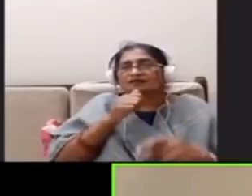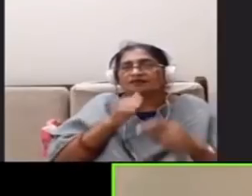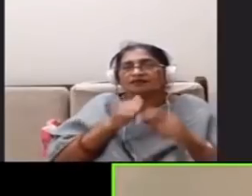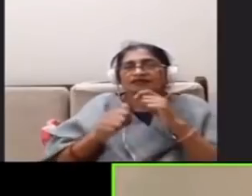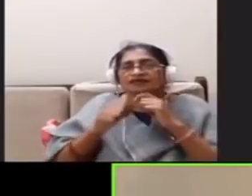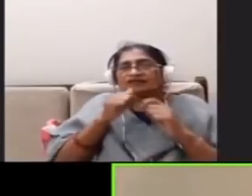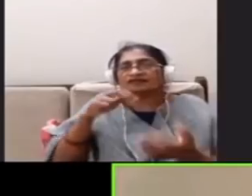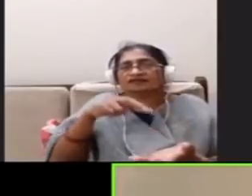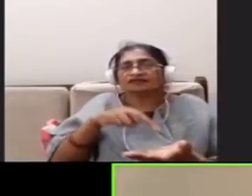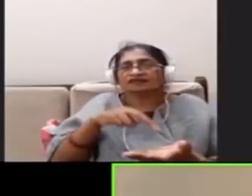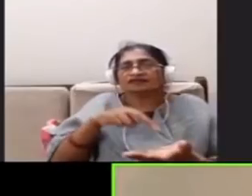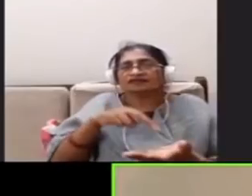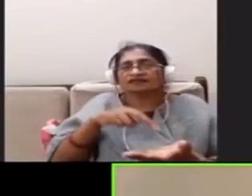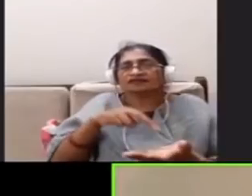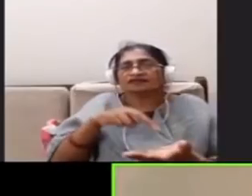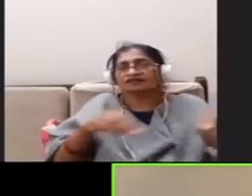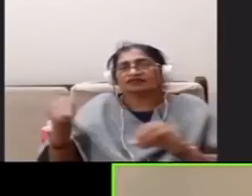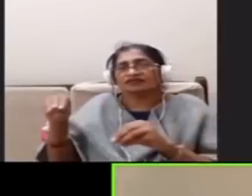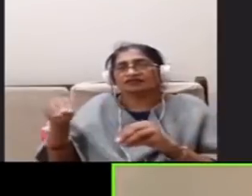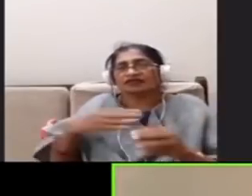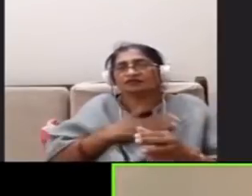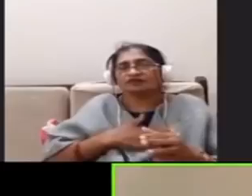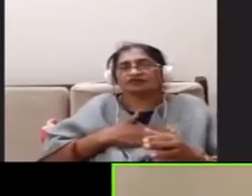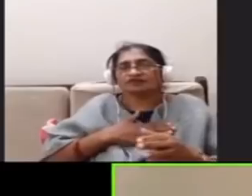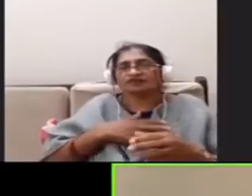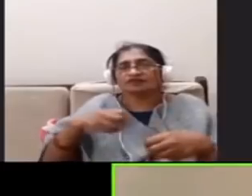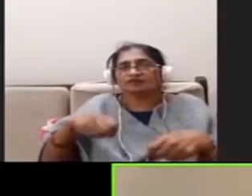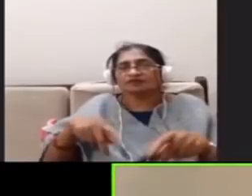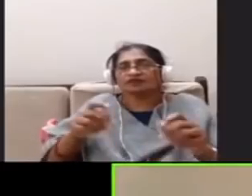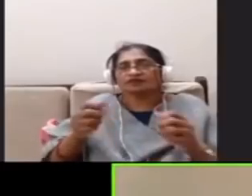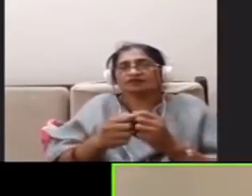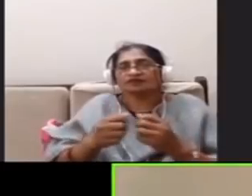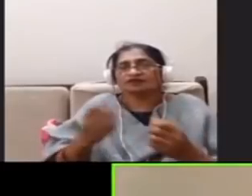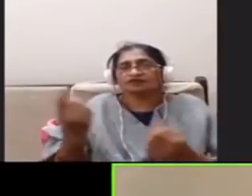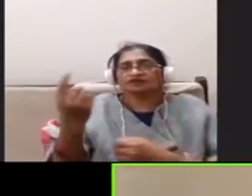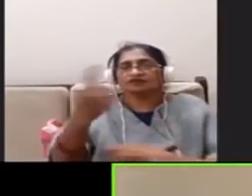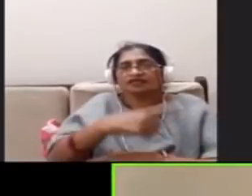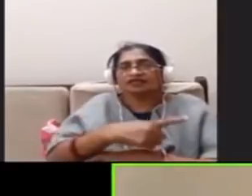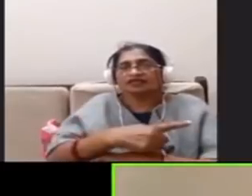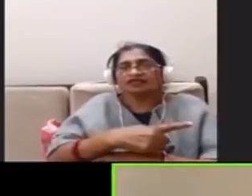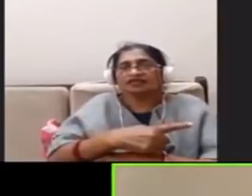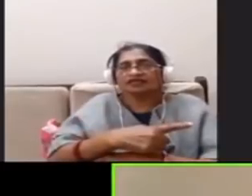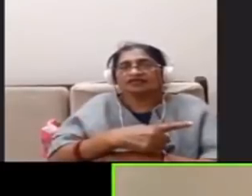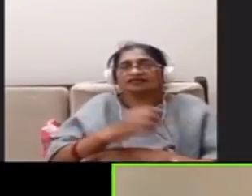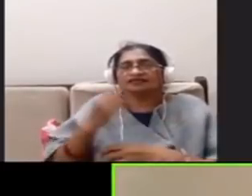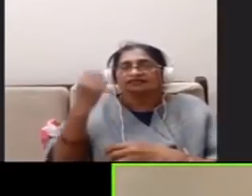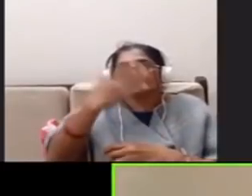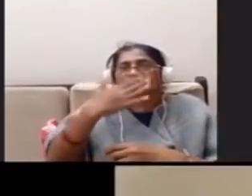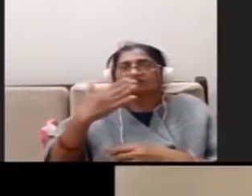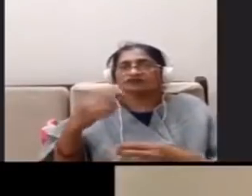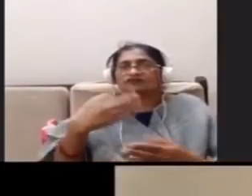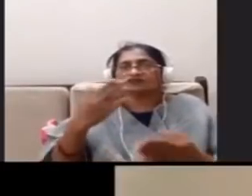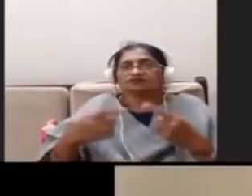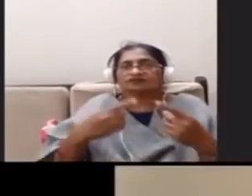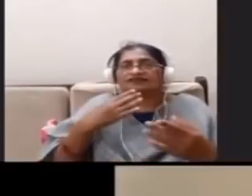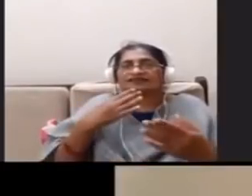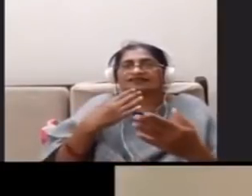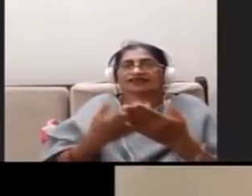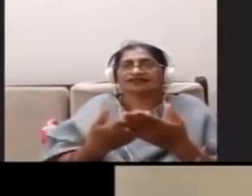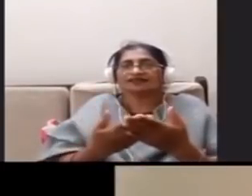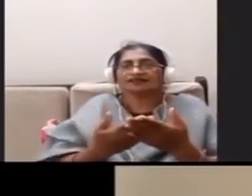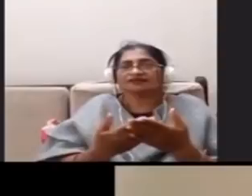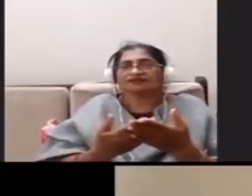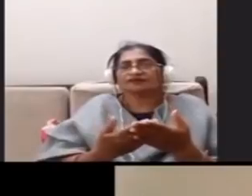again, I appreciate the opportunity to be with you today and to hear such wonderful speakers. Thank you. Thank you so much,